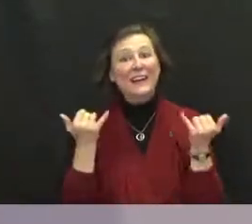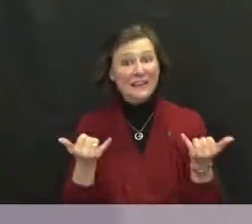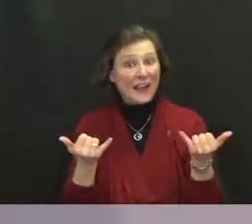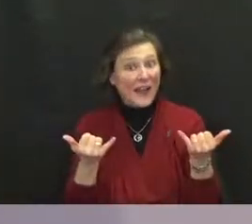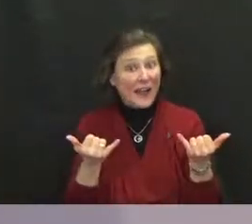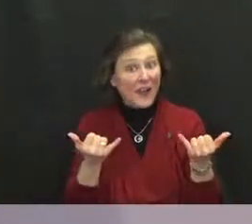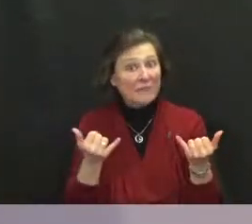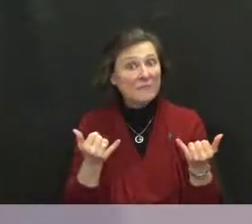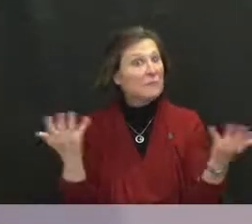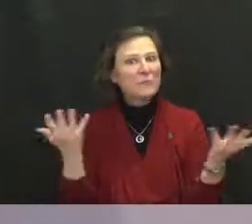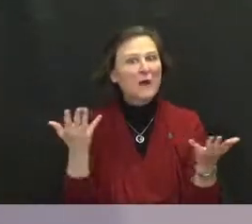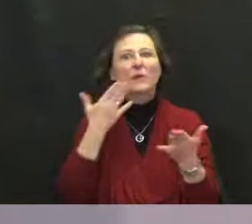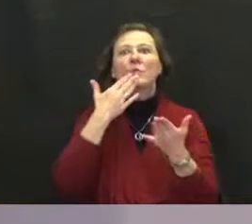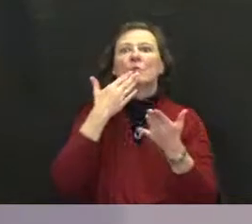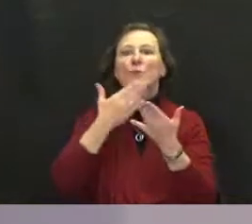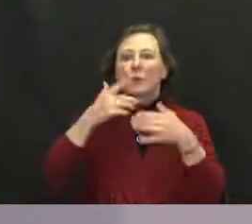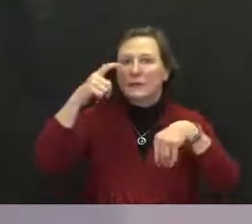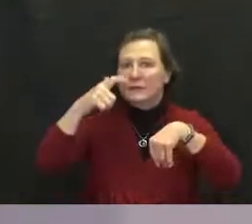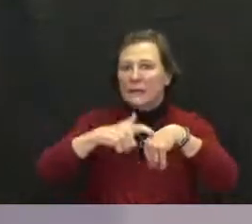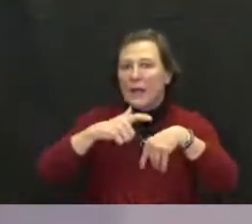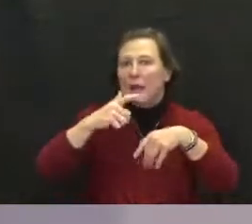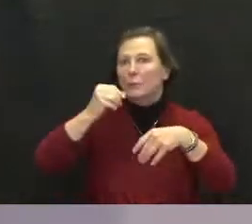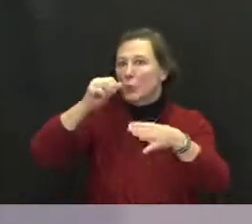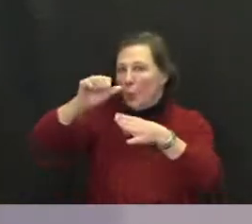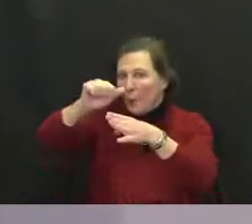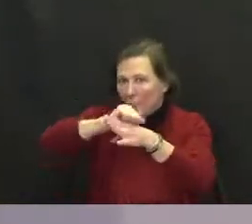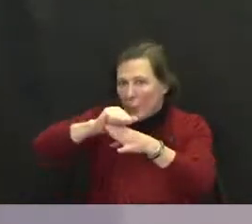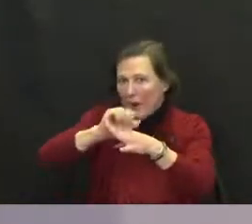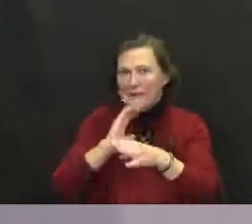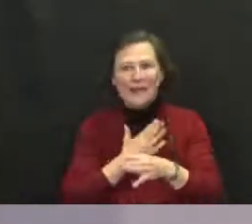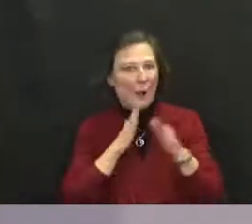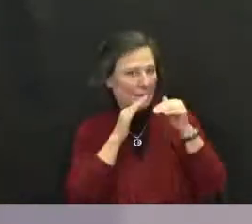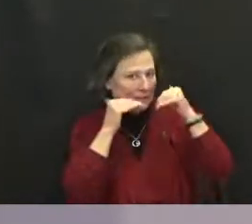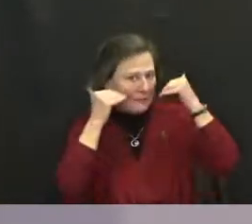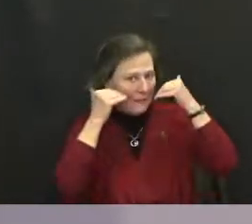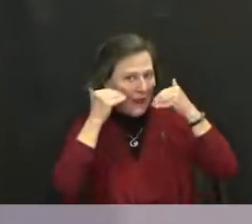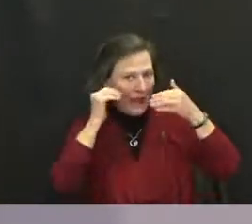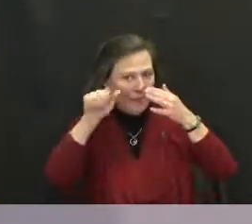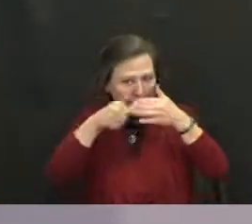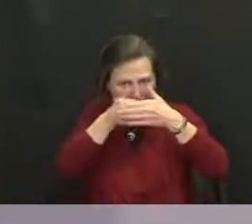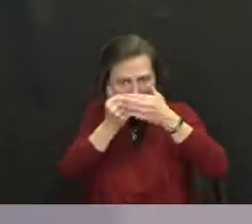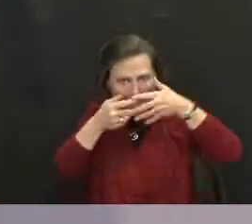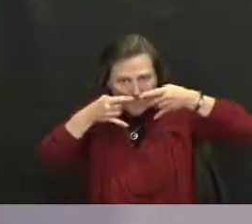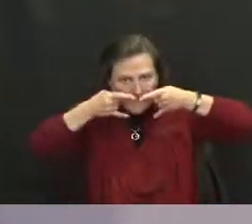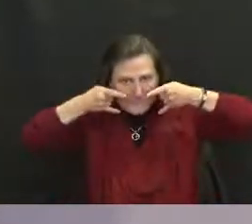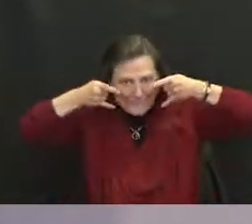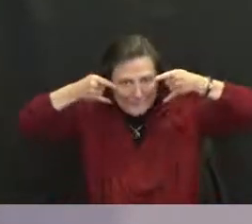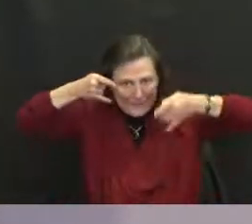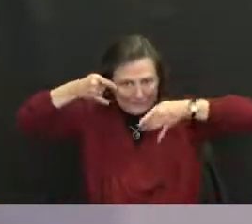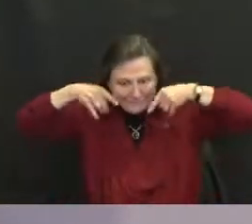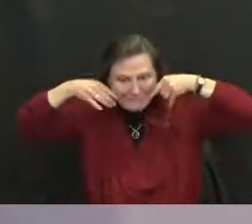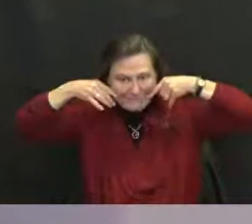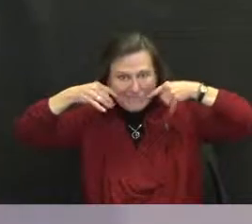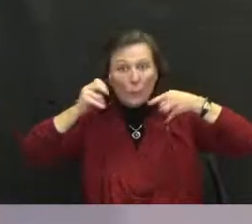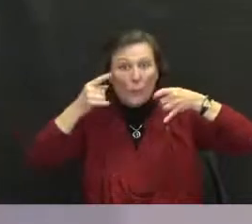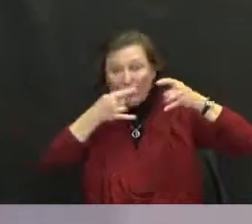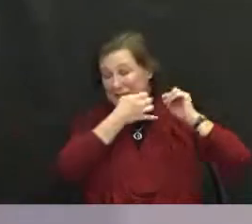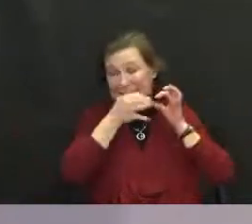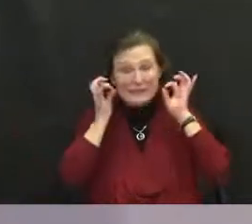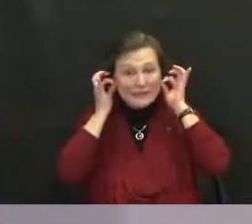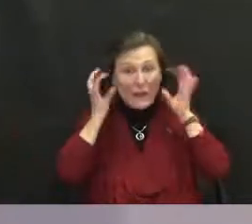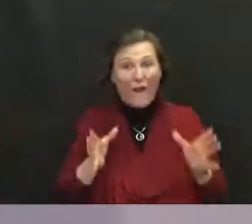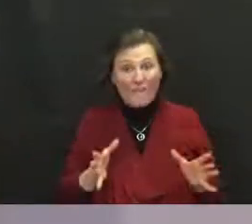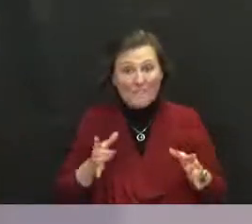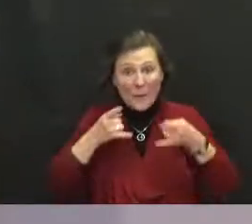is a good time for us all to be practicing our smiles behind our masks so that when that day comes, when we take them off, we'll